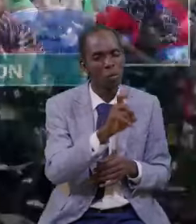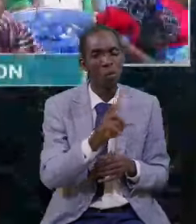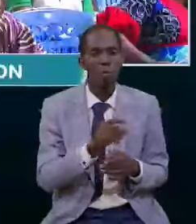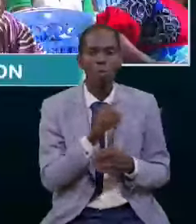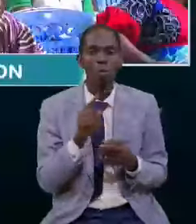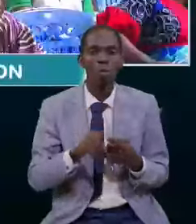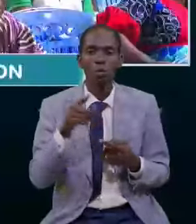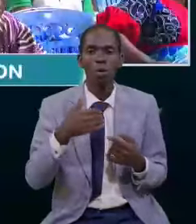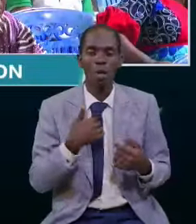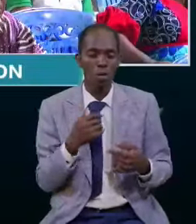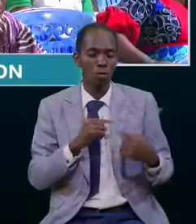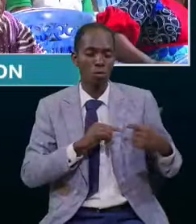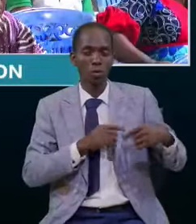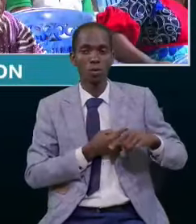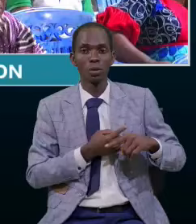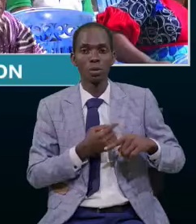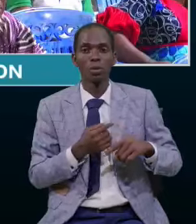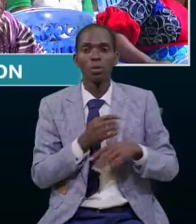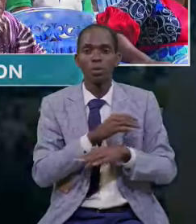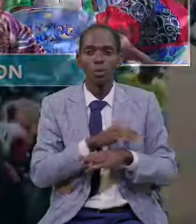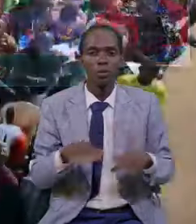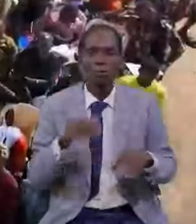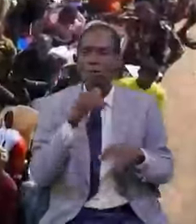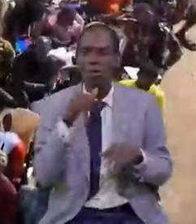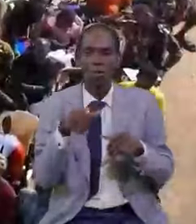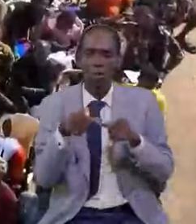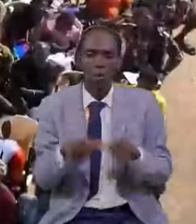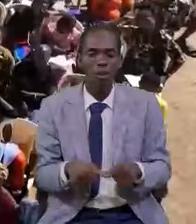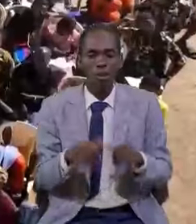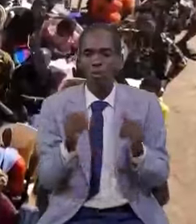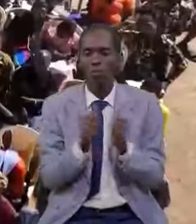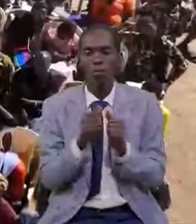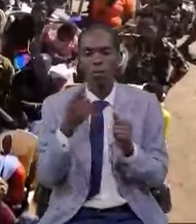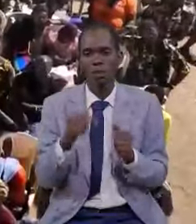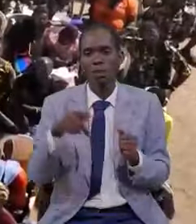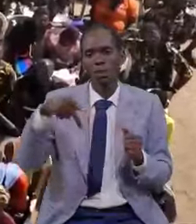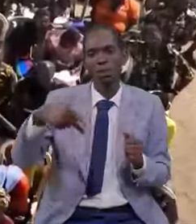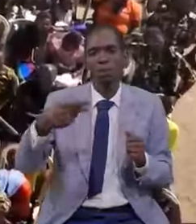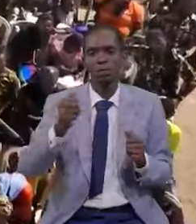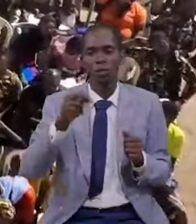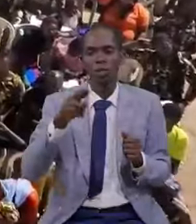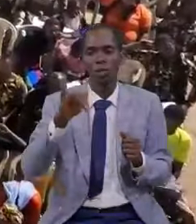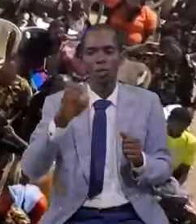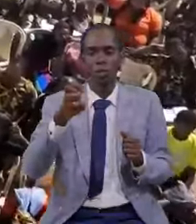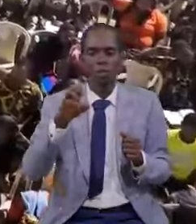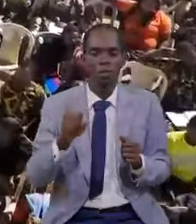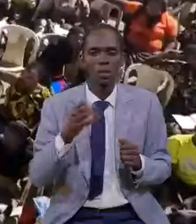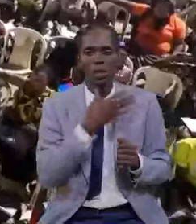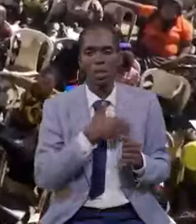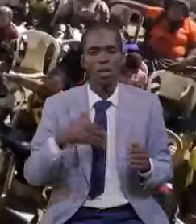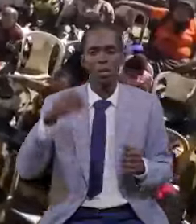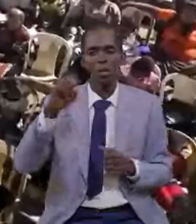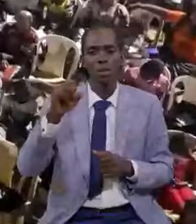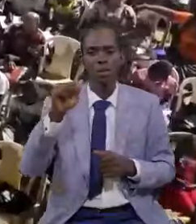don't stay with the Pharisees and the Sadducees and the holier-than-thou people. Don't stay with